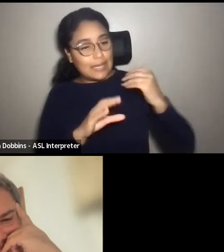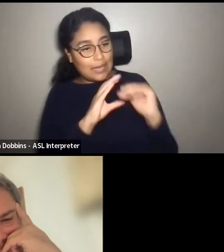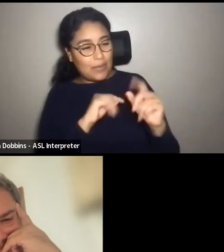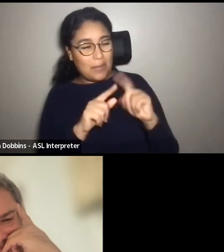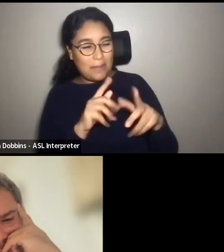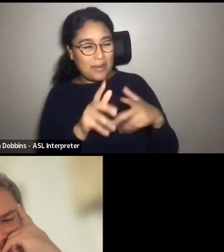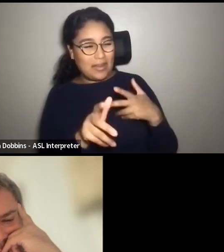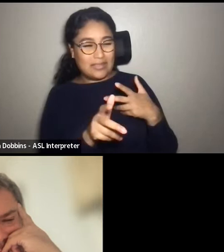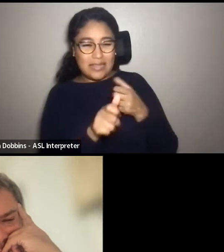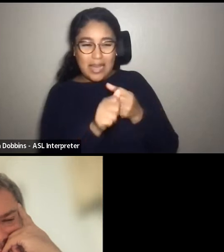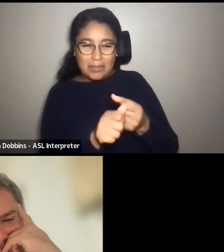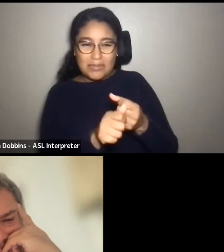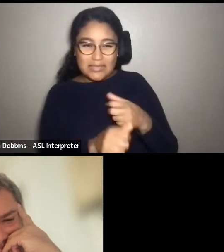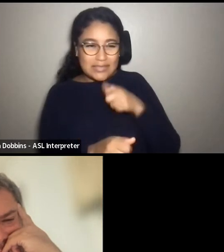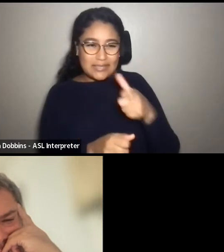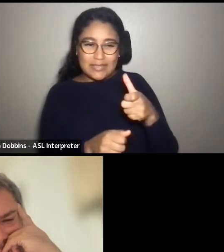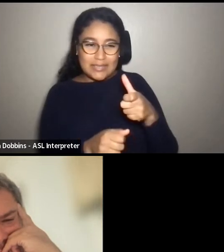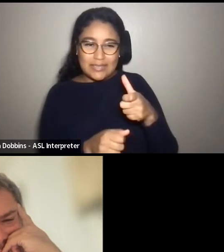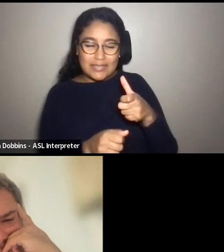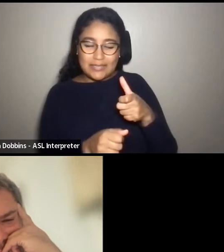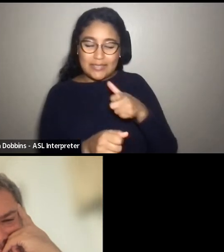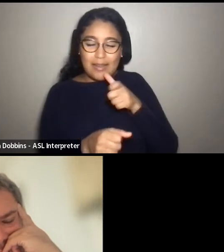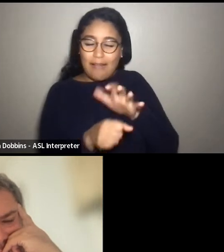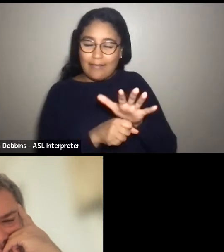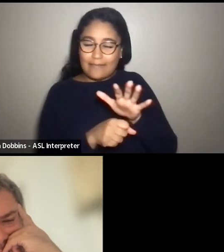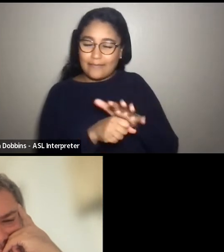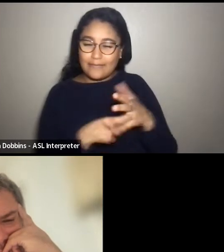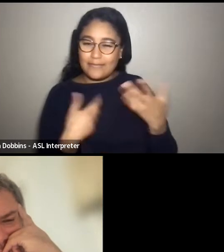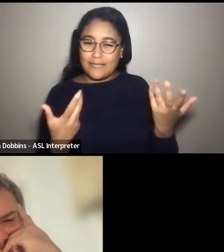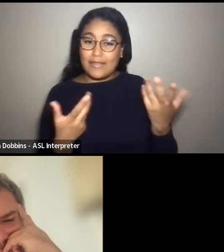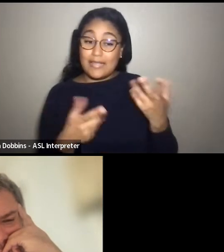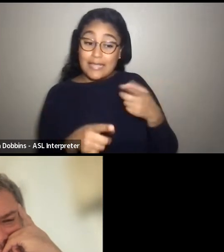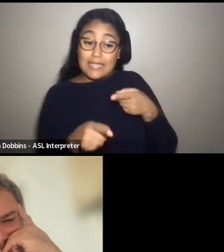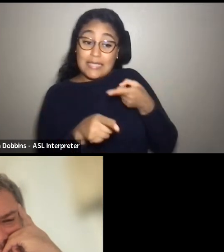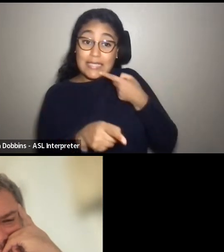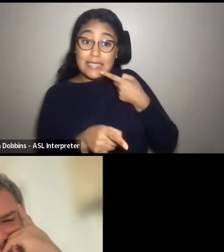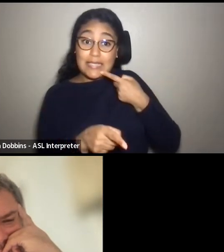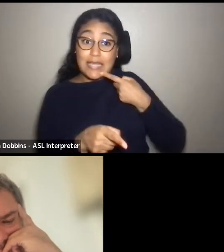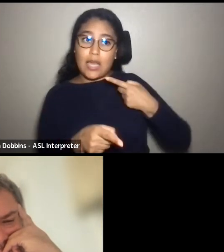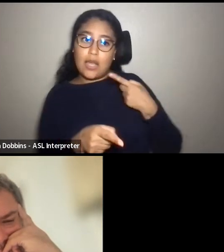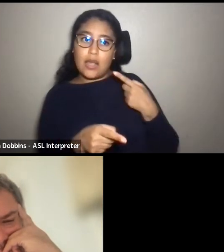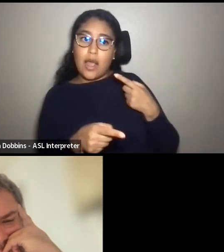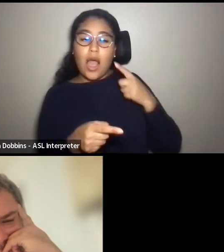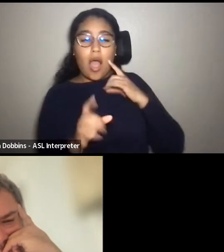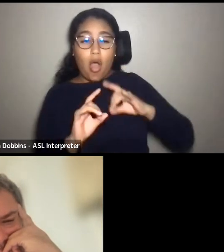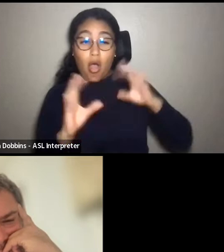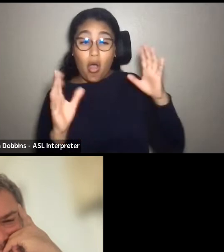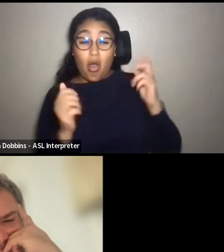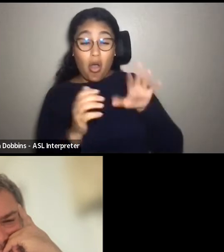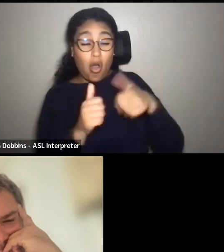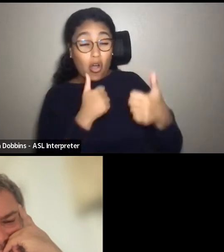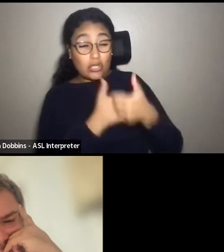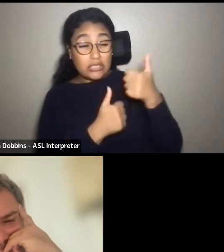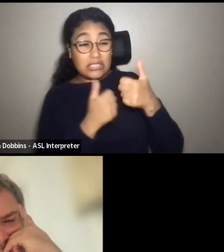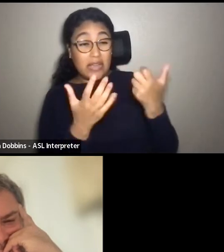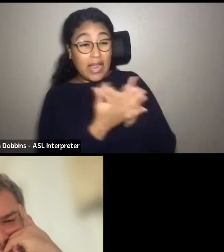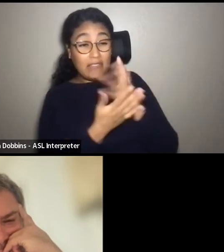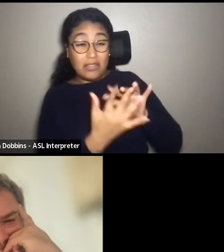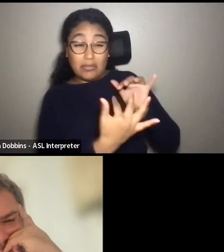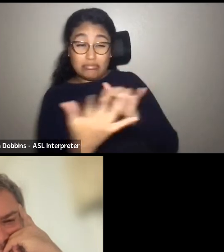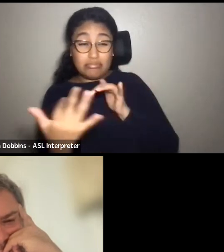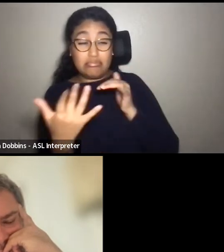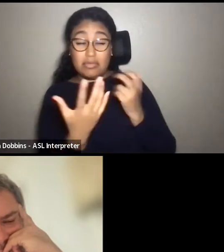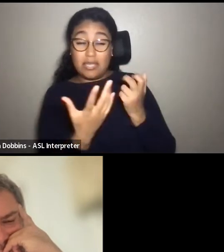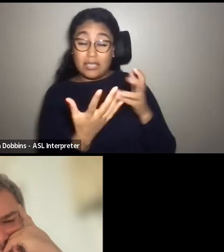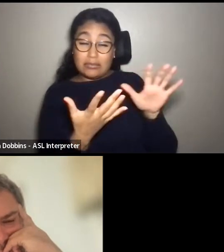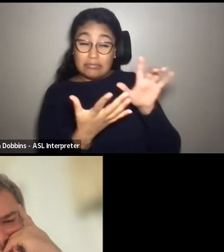update did not go far enough. While he stated that he, quote, condemns all acts of violence and aggression, he failed to say